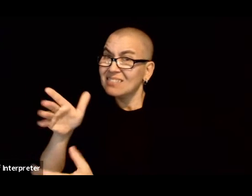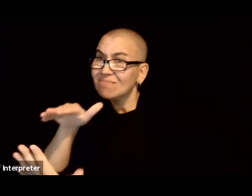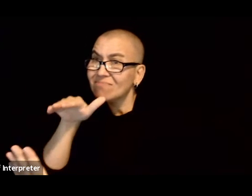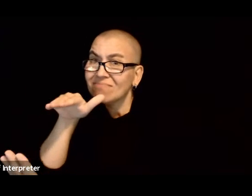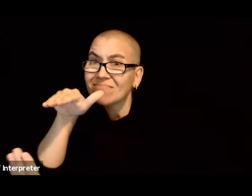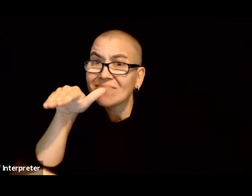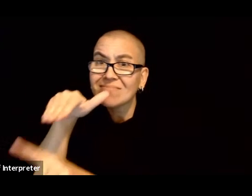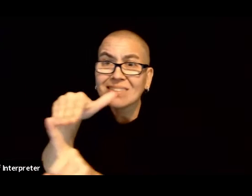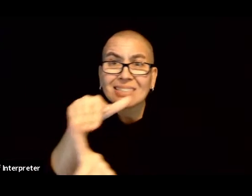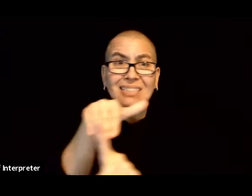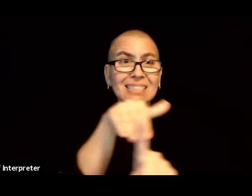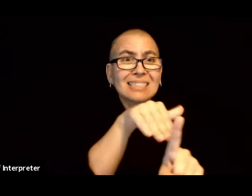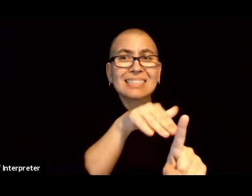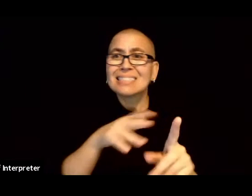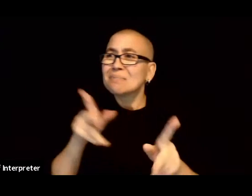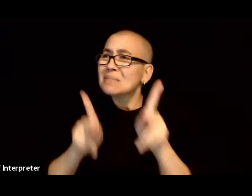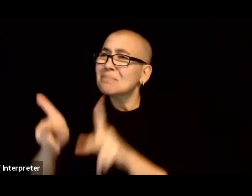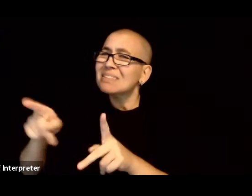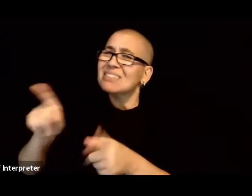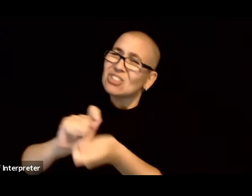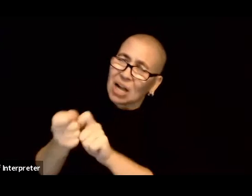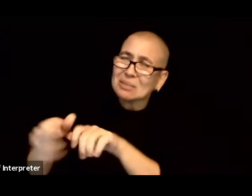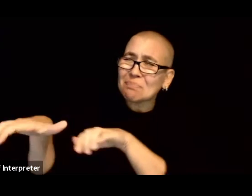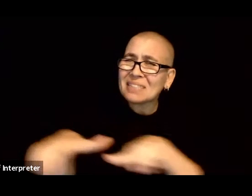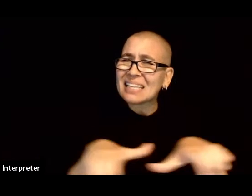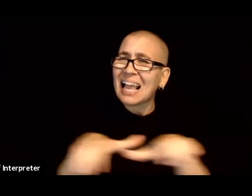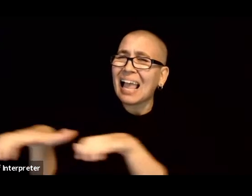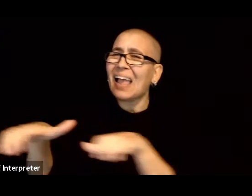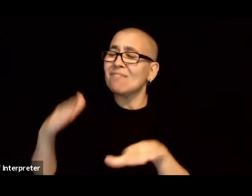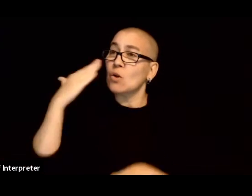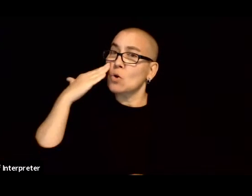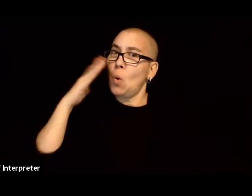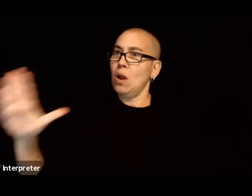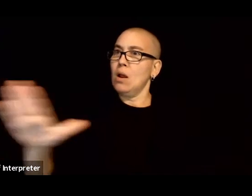any changes to the messages that you're giving out?